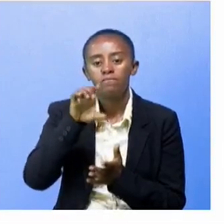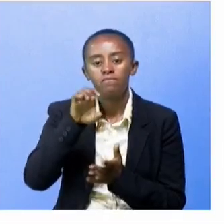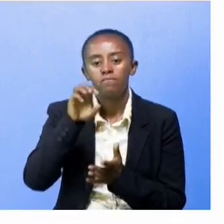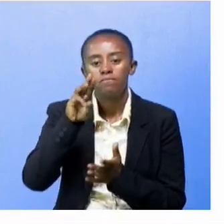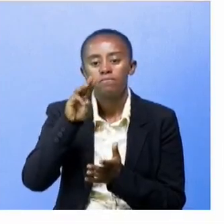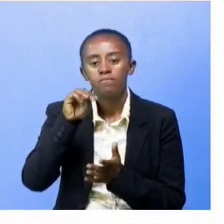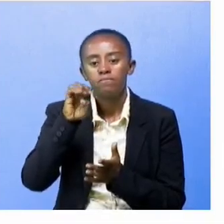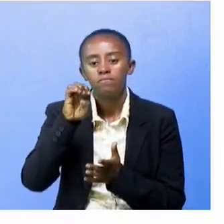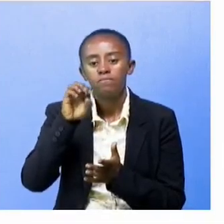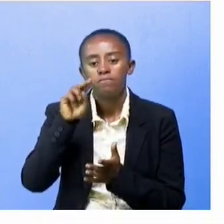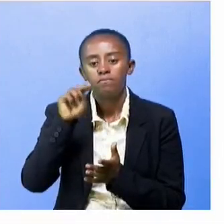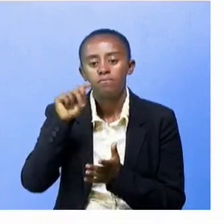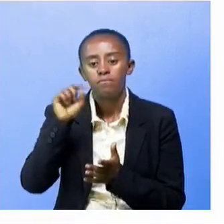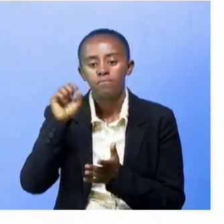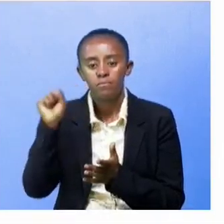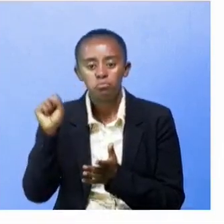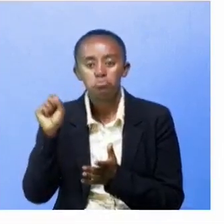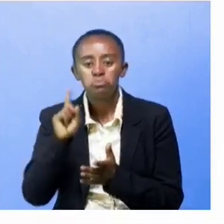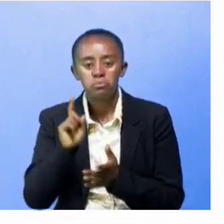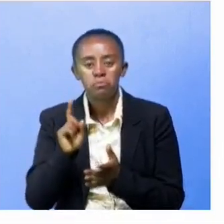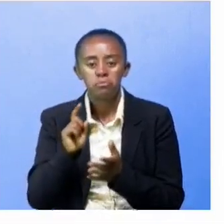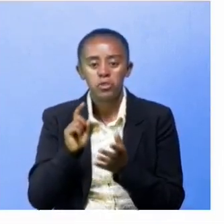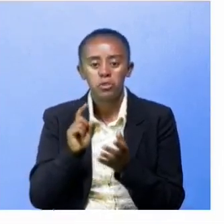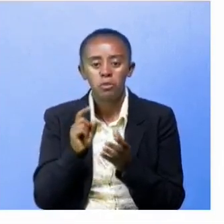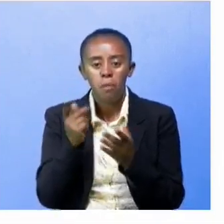of a paragraph.